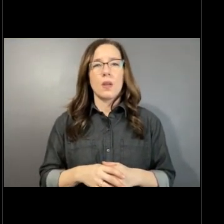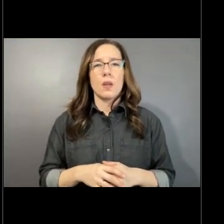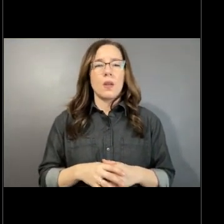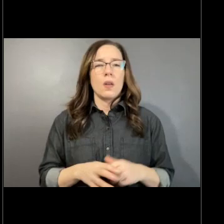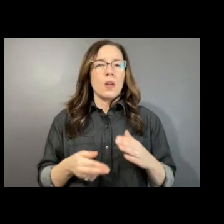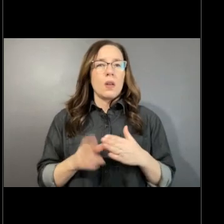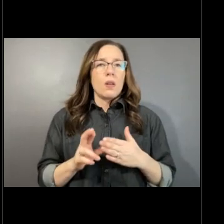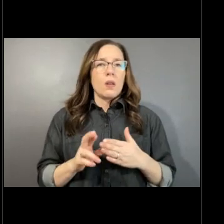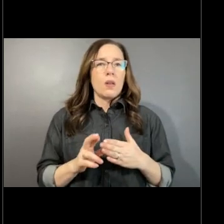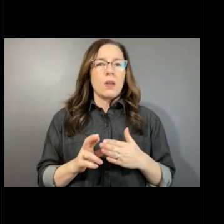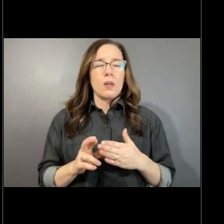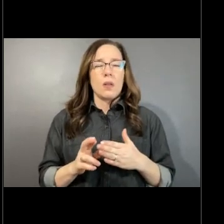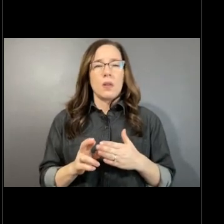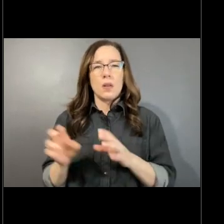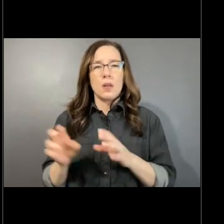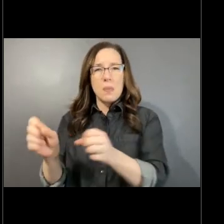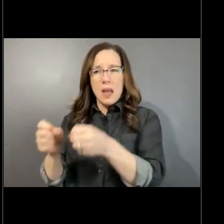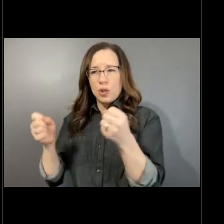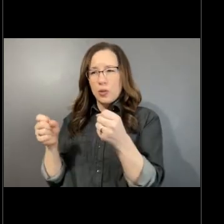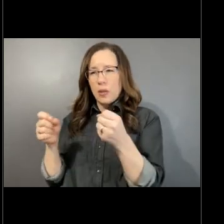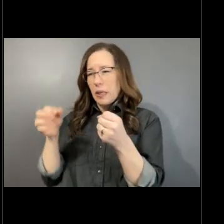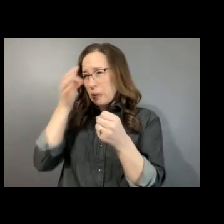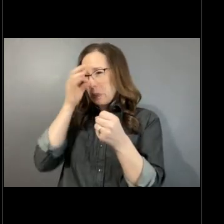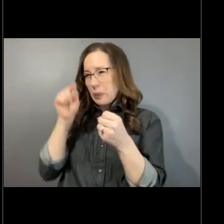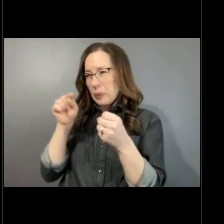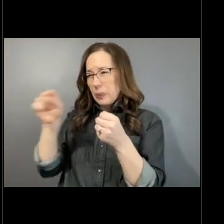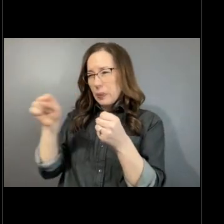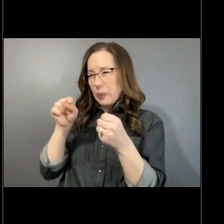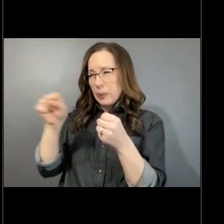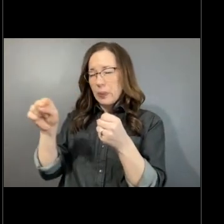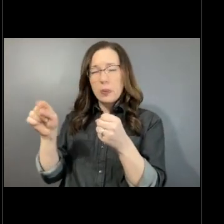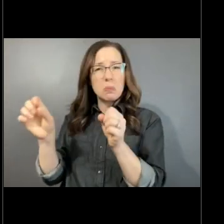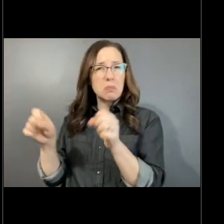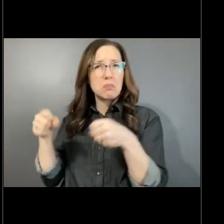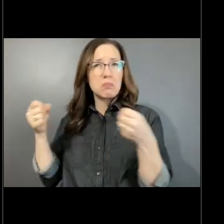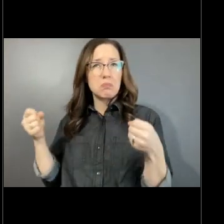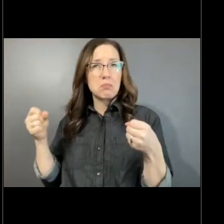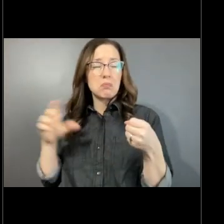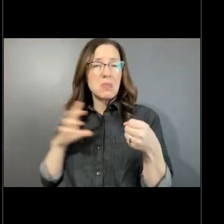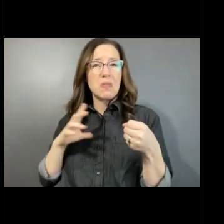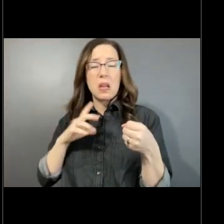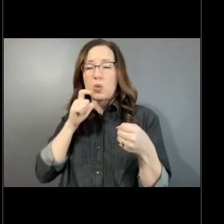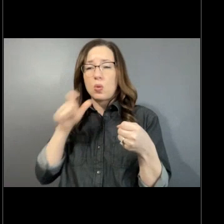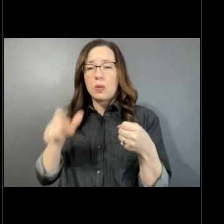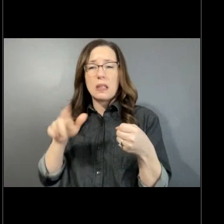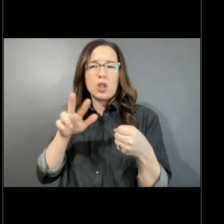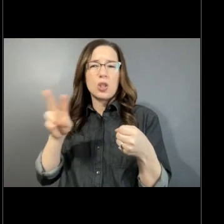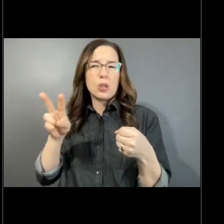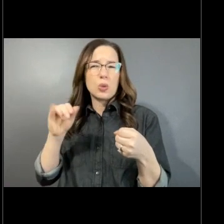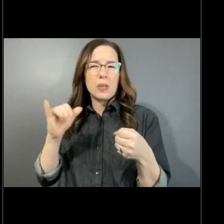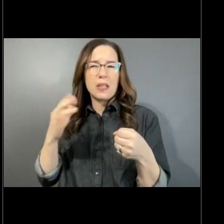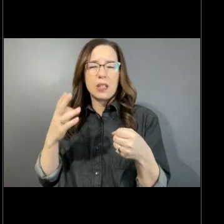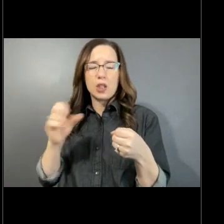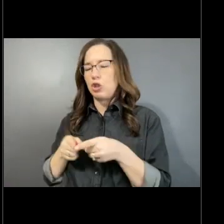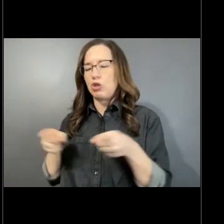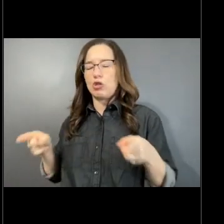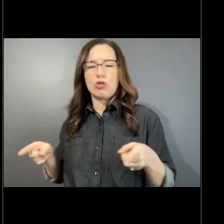shallow pantries may have doors that do not provide a 32-inch clear